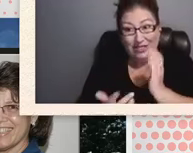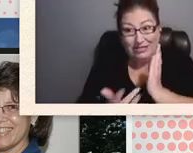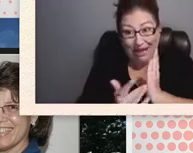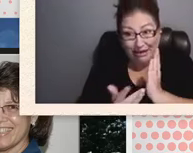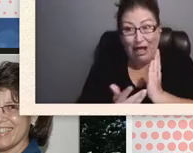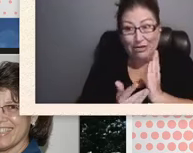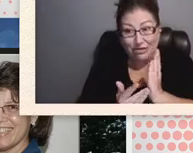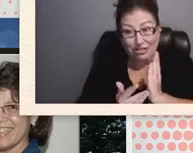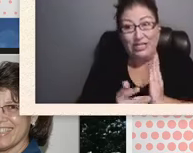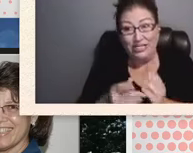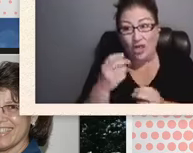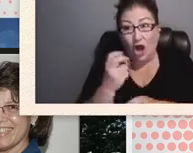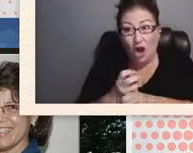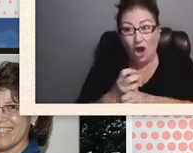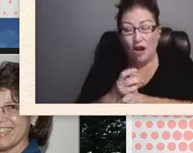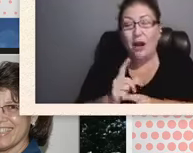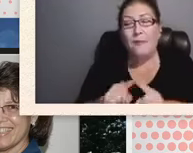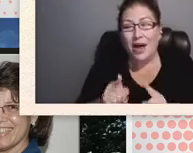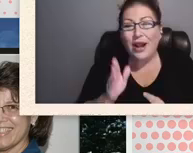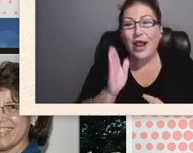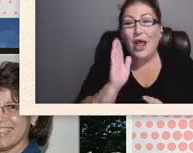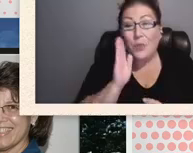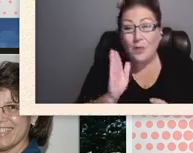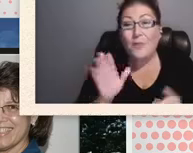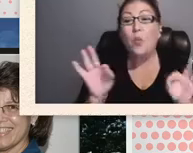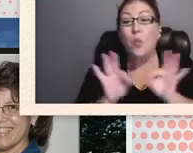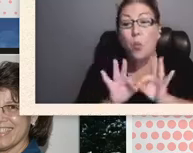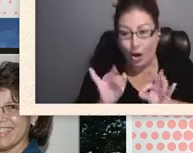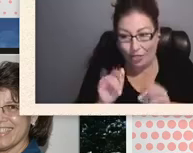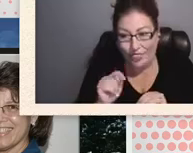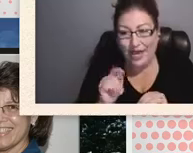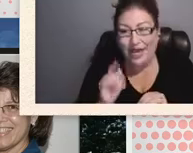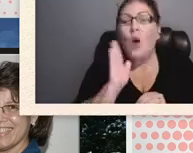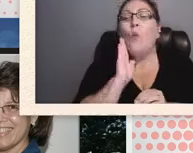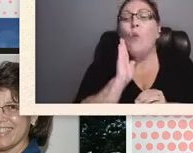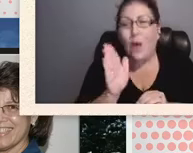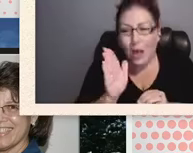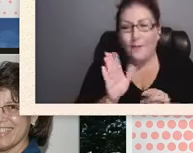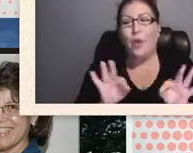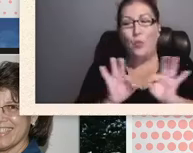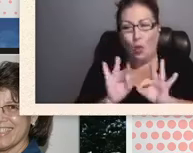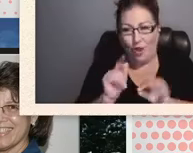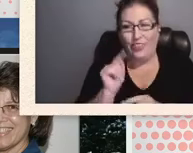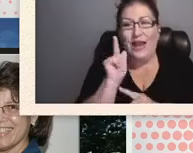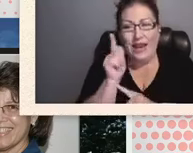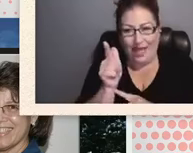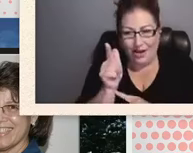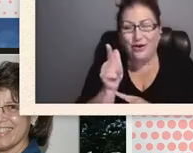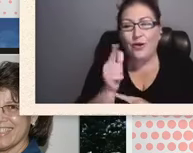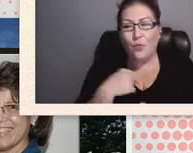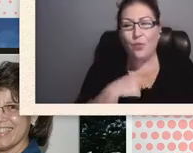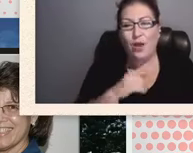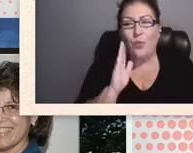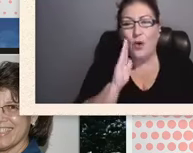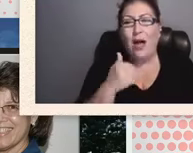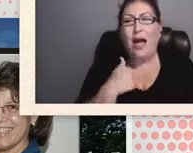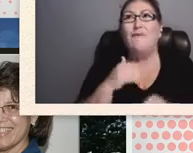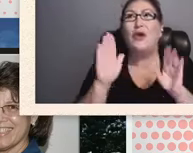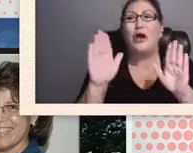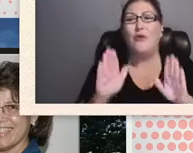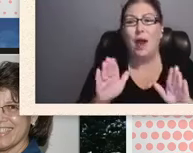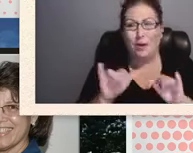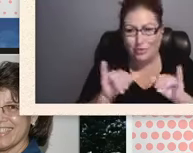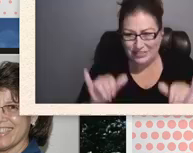hard, but it will be worth it. It will be worth it in the long run. We will have an incredible system that